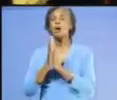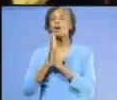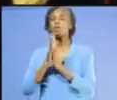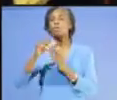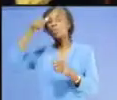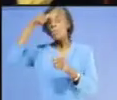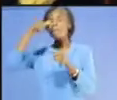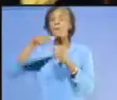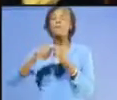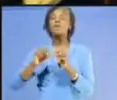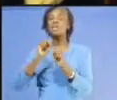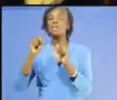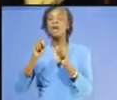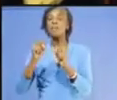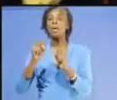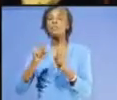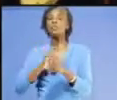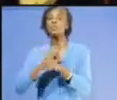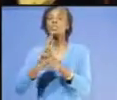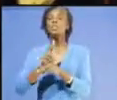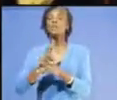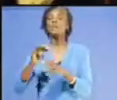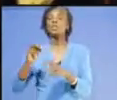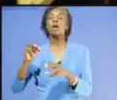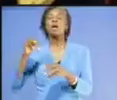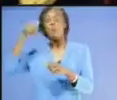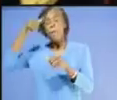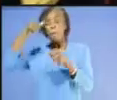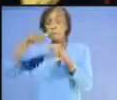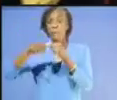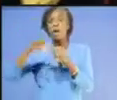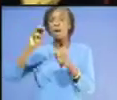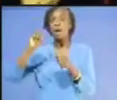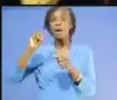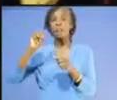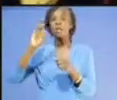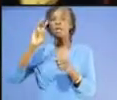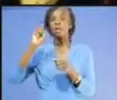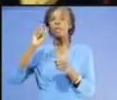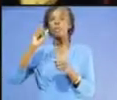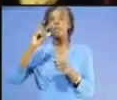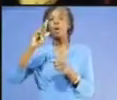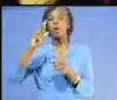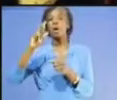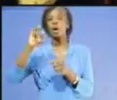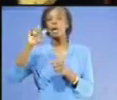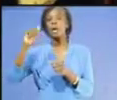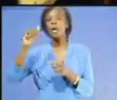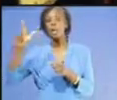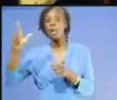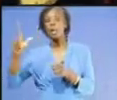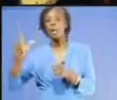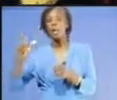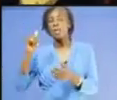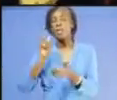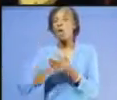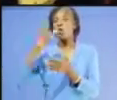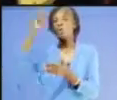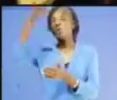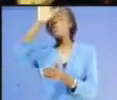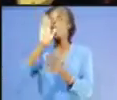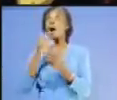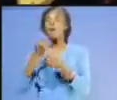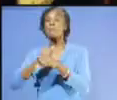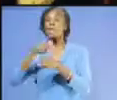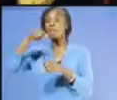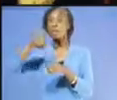a memorial that if we can only remember that you made the world from nothing, then even if